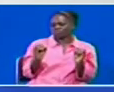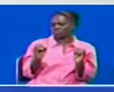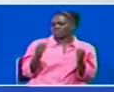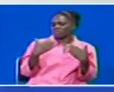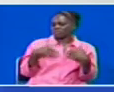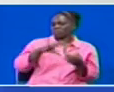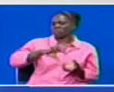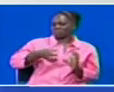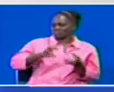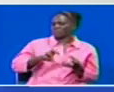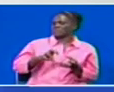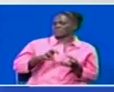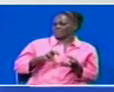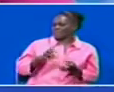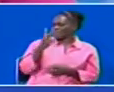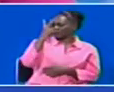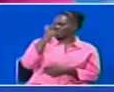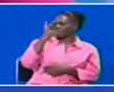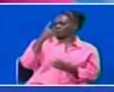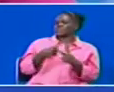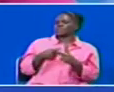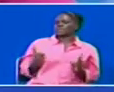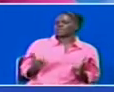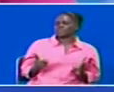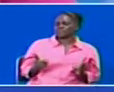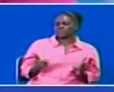people automatically read malice. And